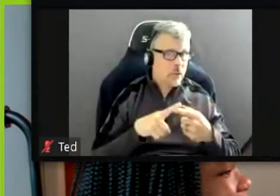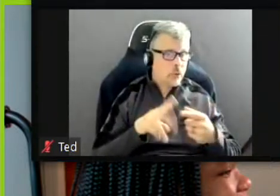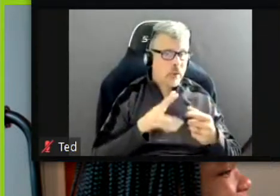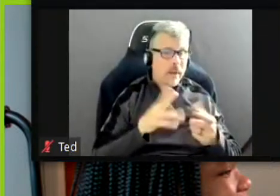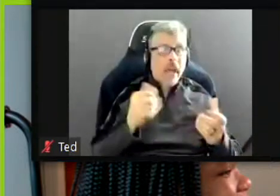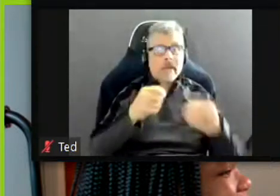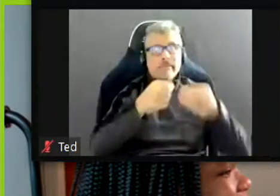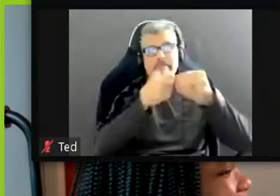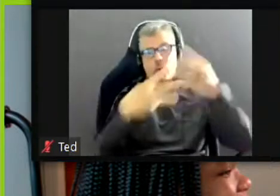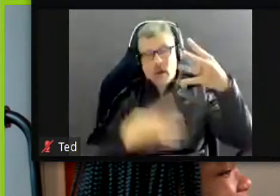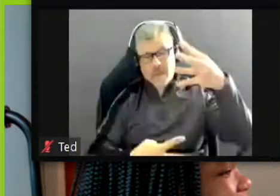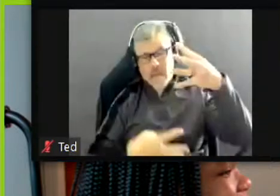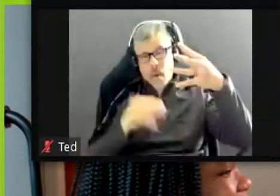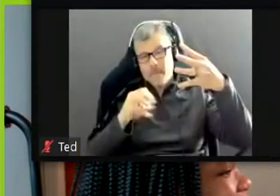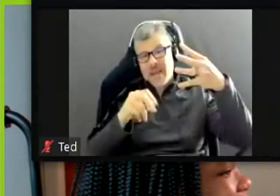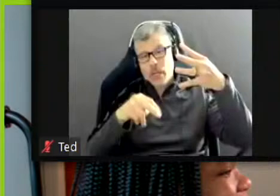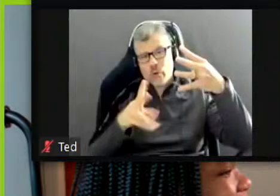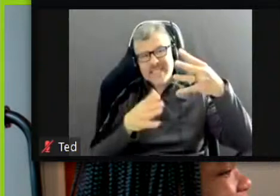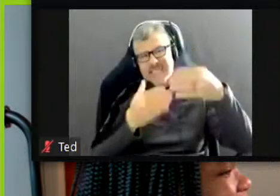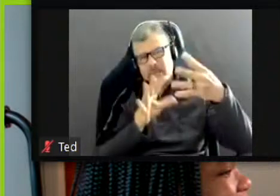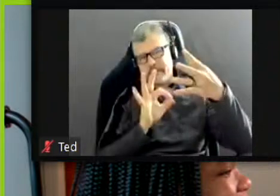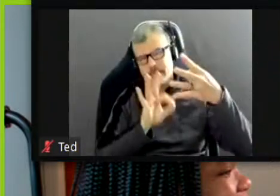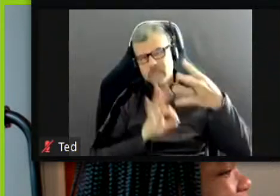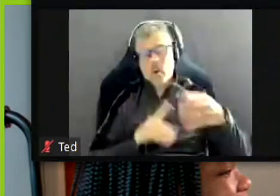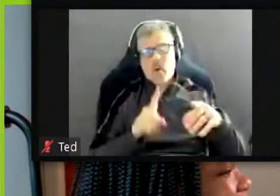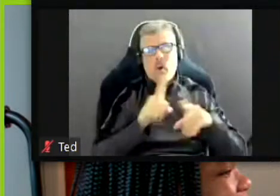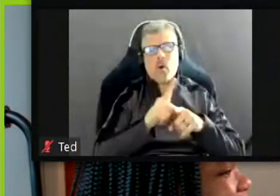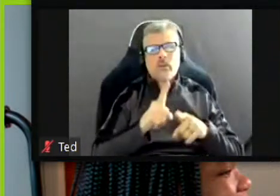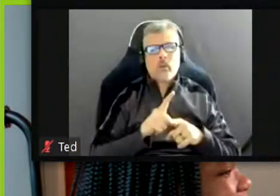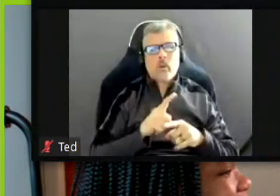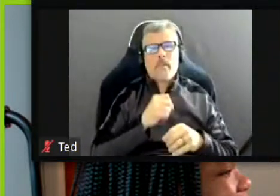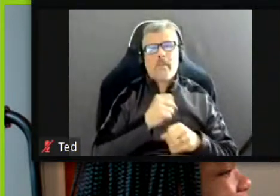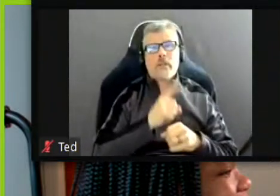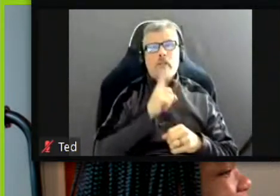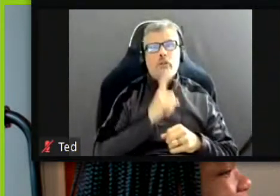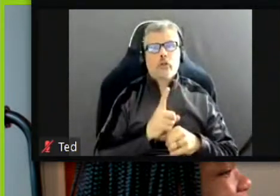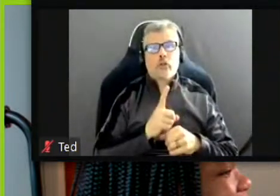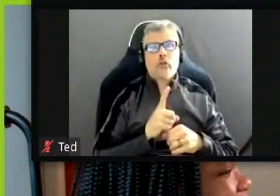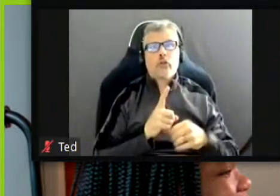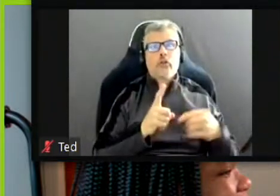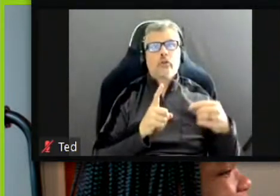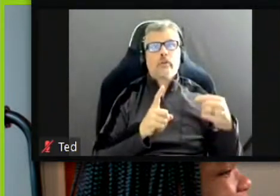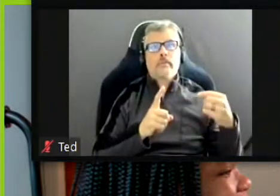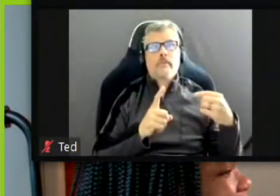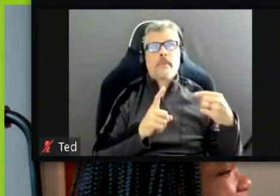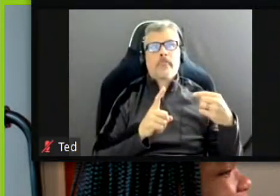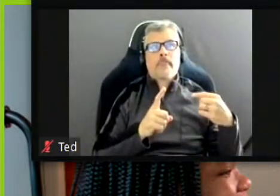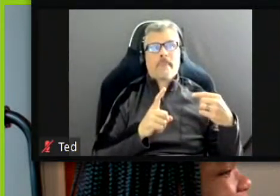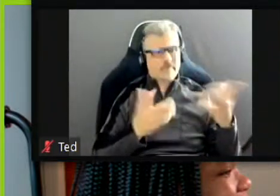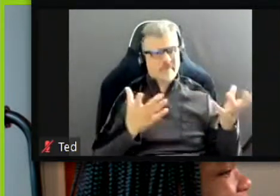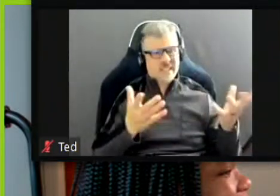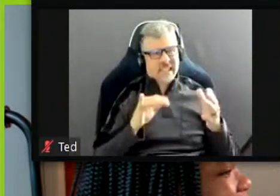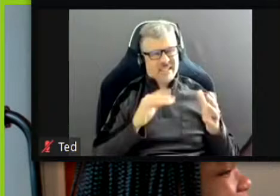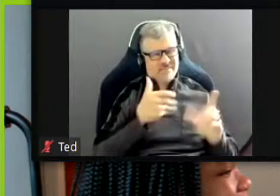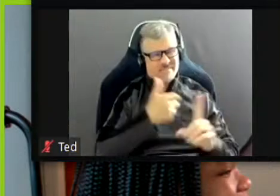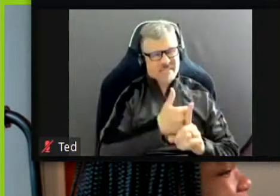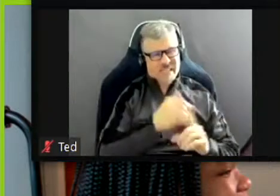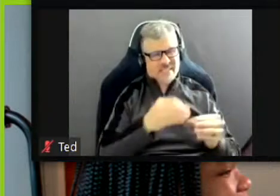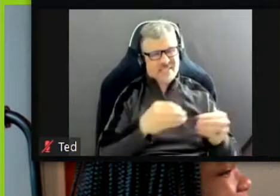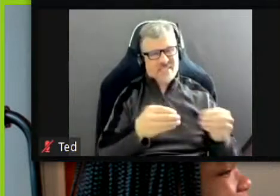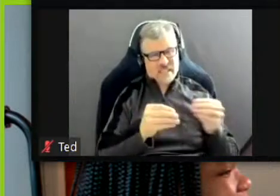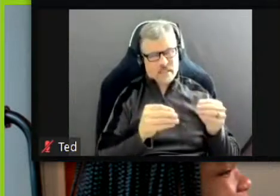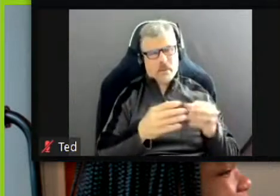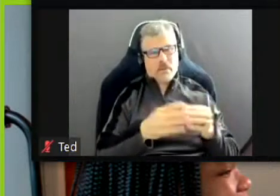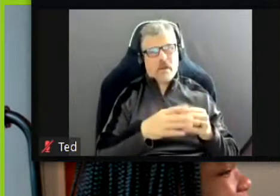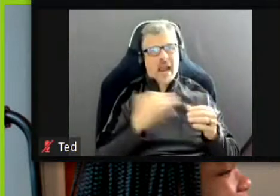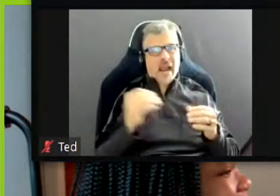drop-down menus, but also making sure that it allows for flexibility and creativity, that we really